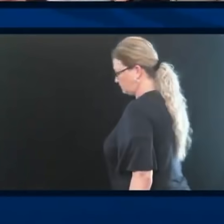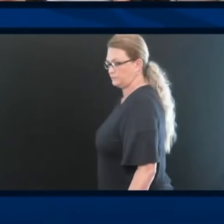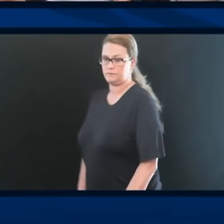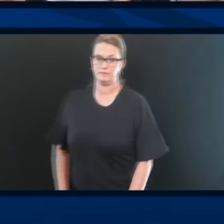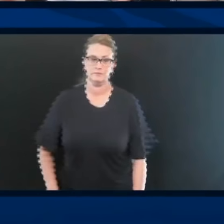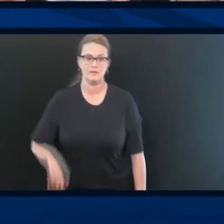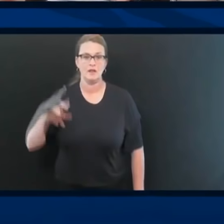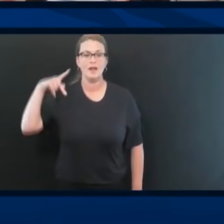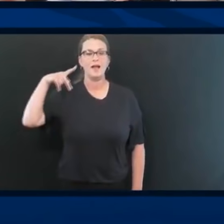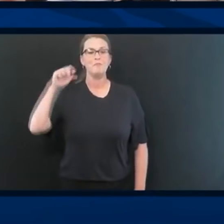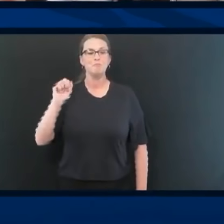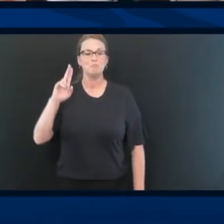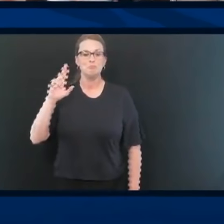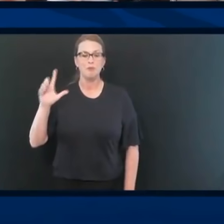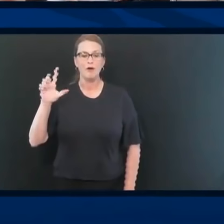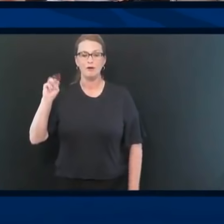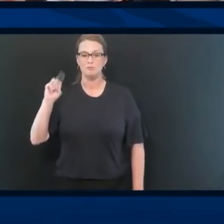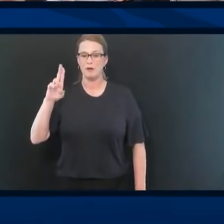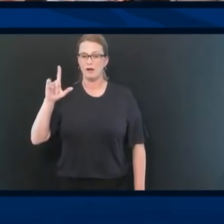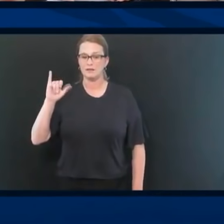Radio.